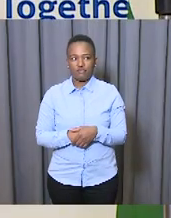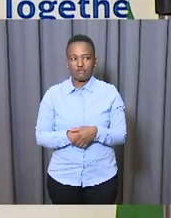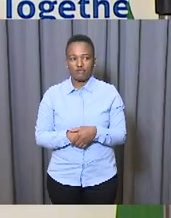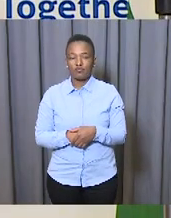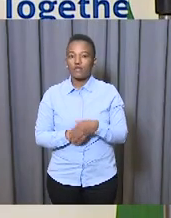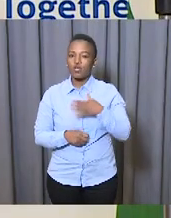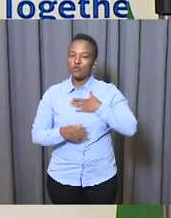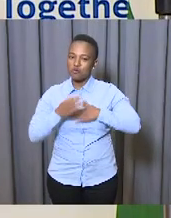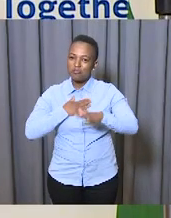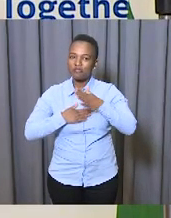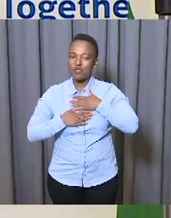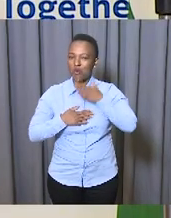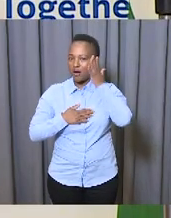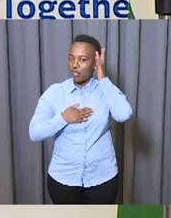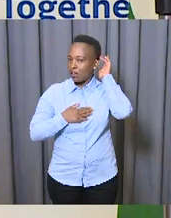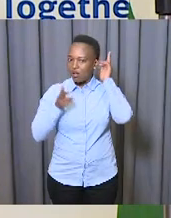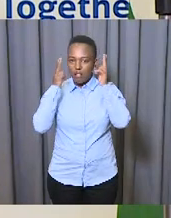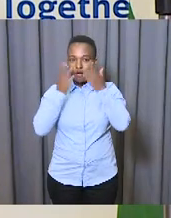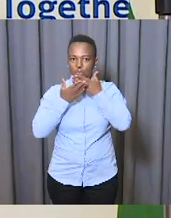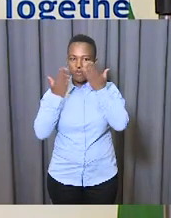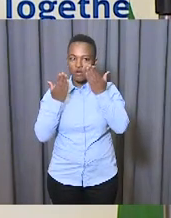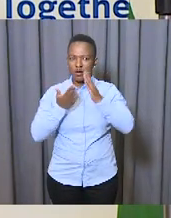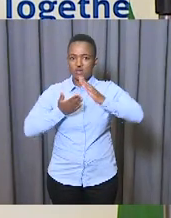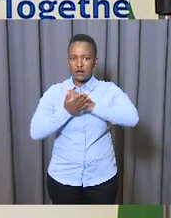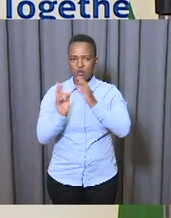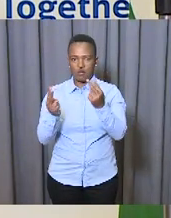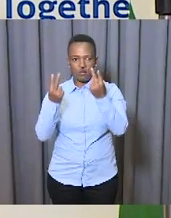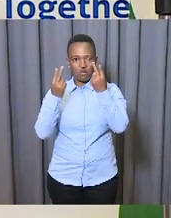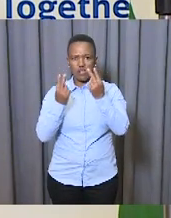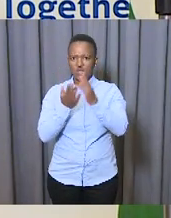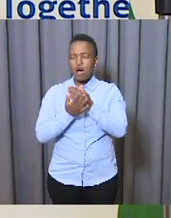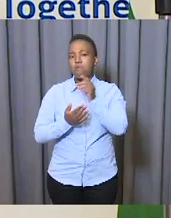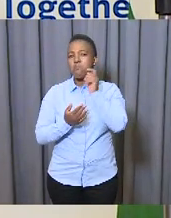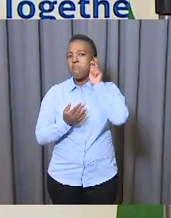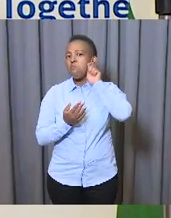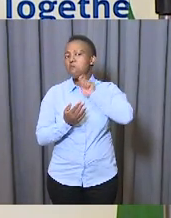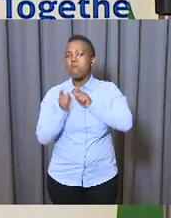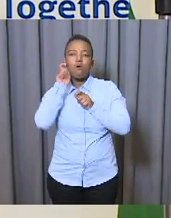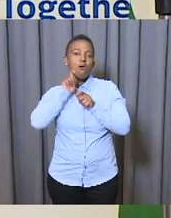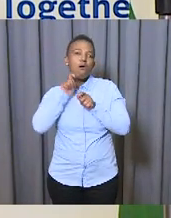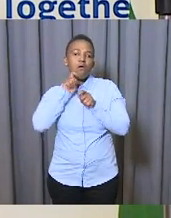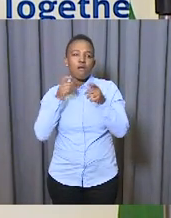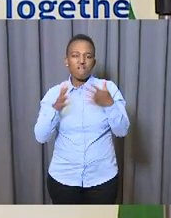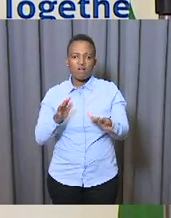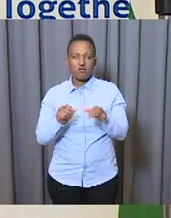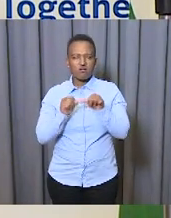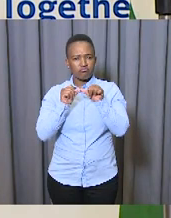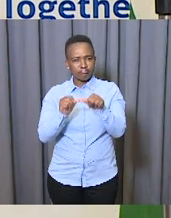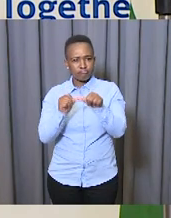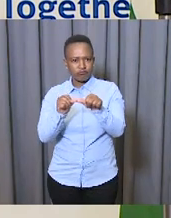for a while. I see some of you are actually shaving quite